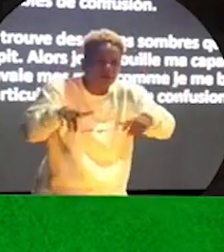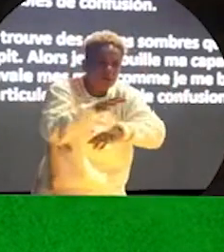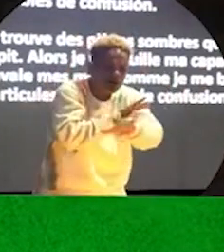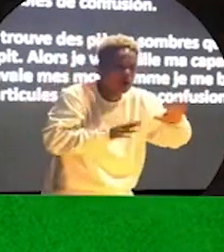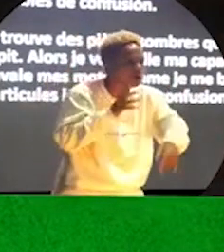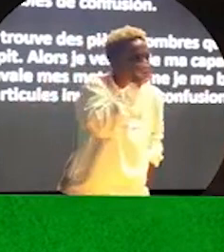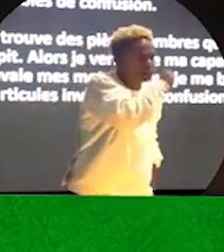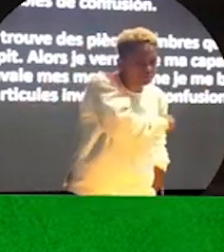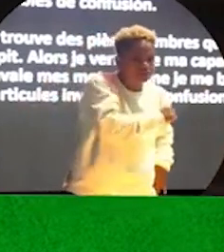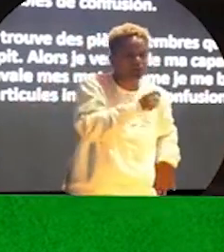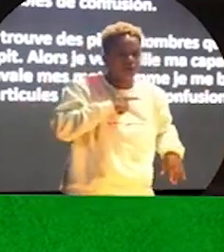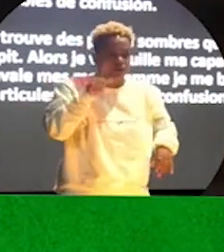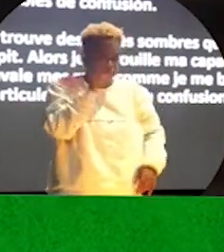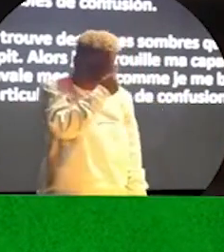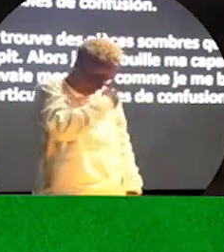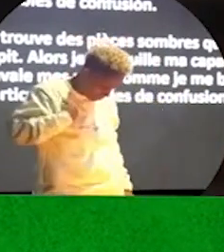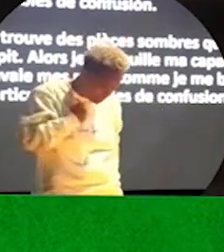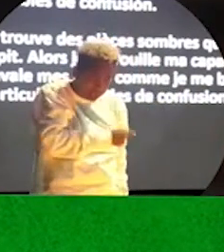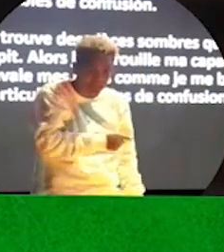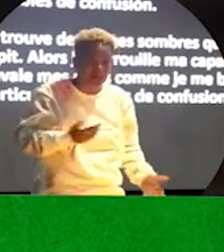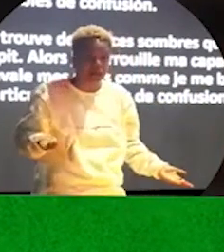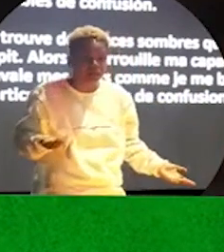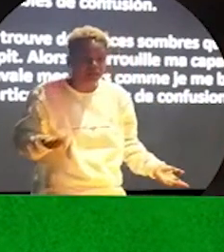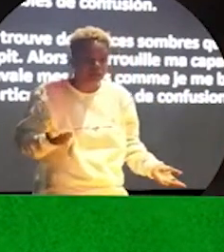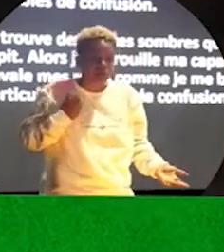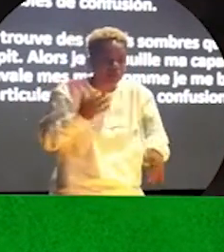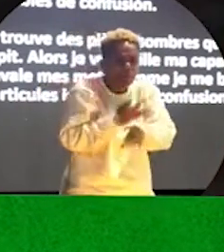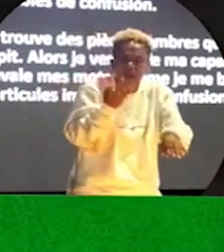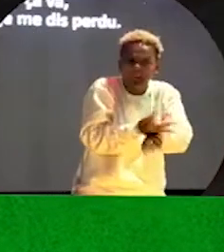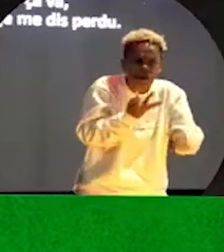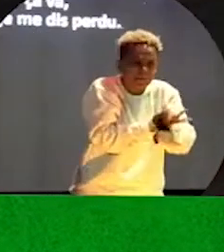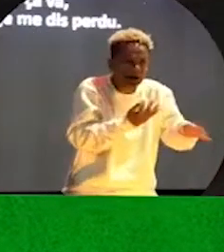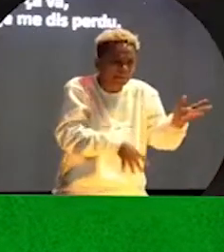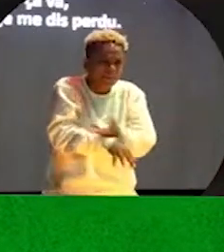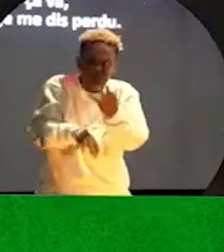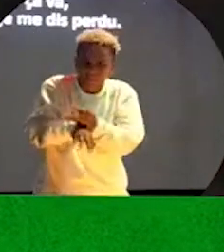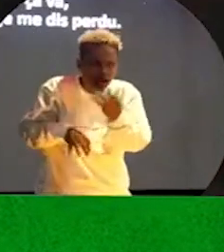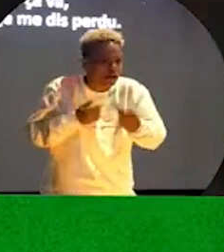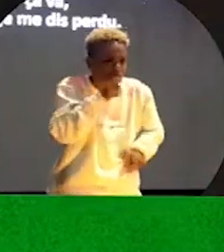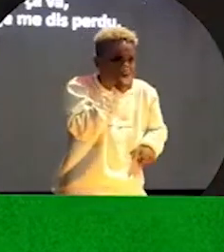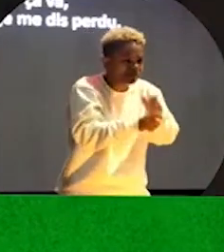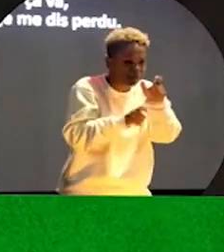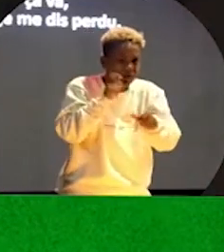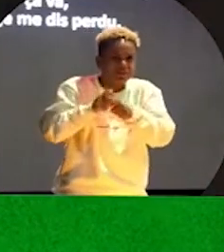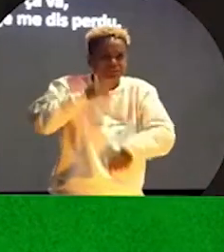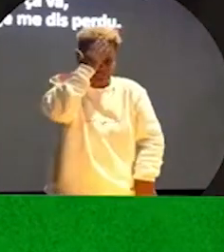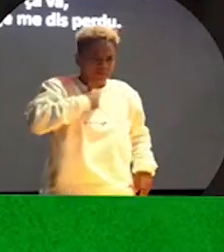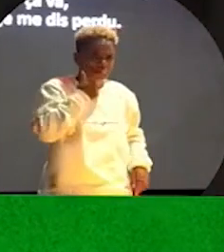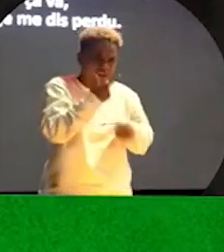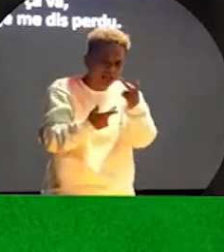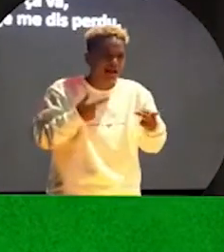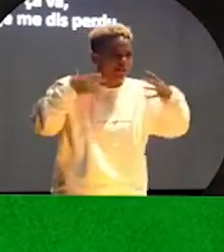my words as I battle with invisible particles of confusion. I find myself loitering in lust. So it's